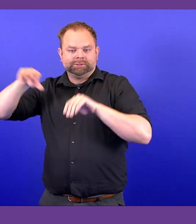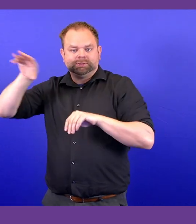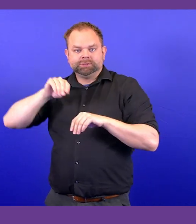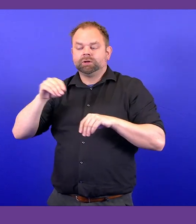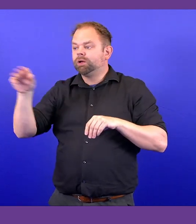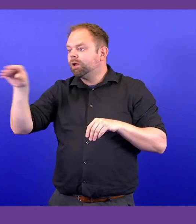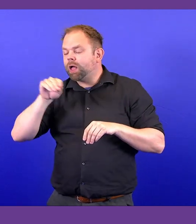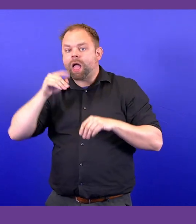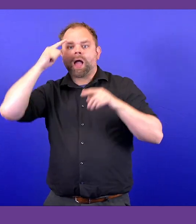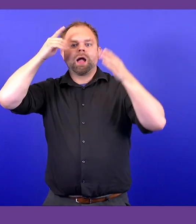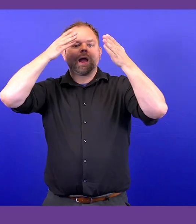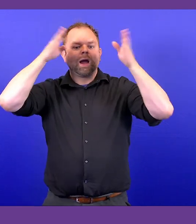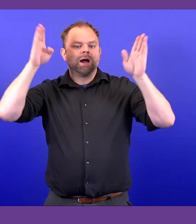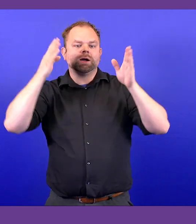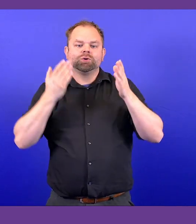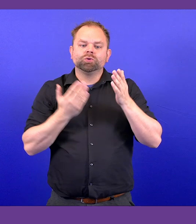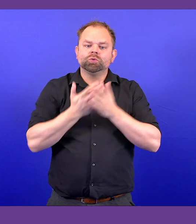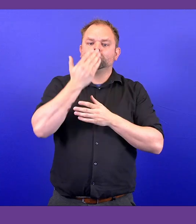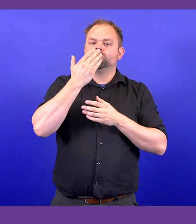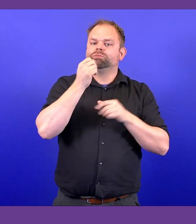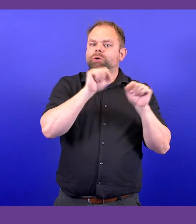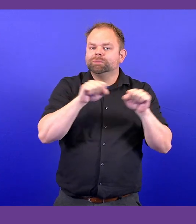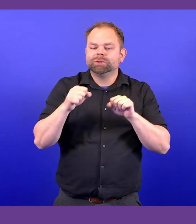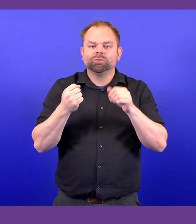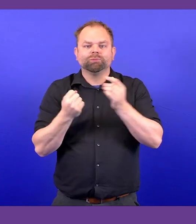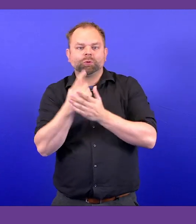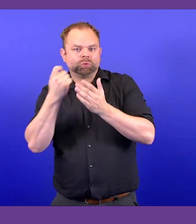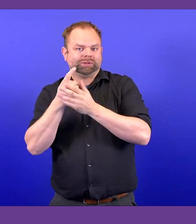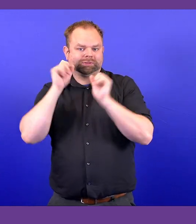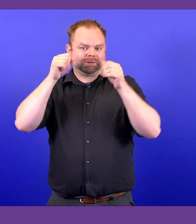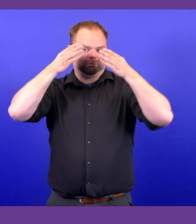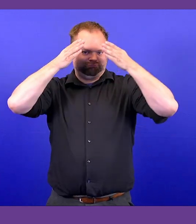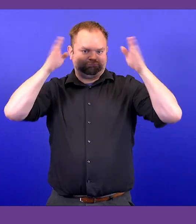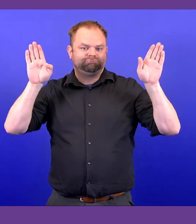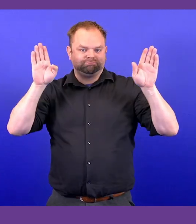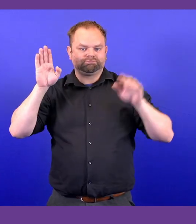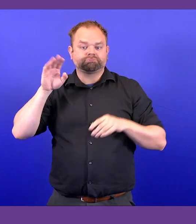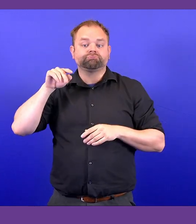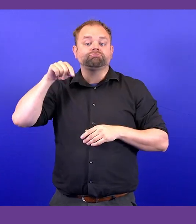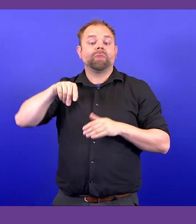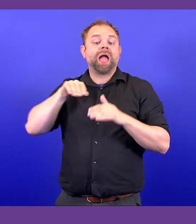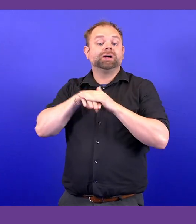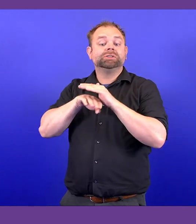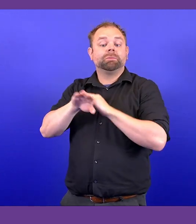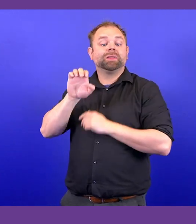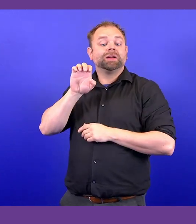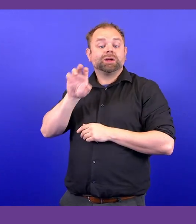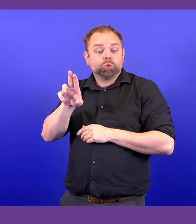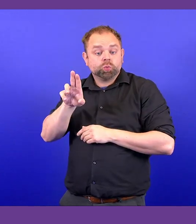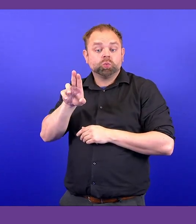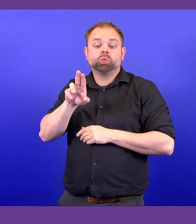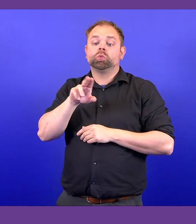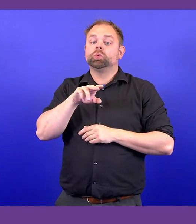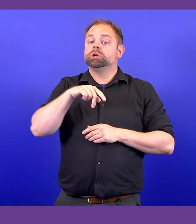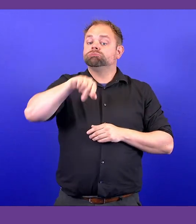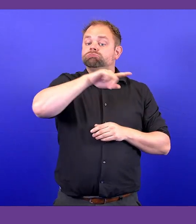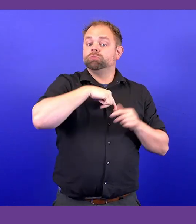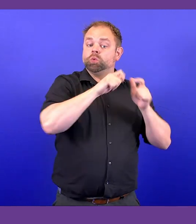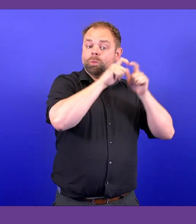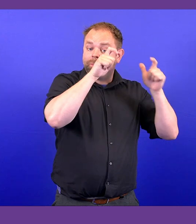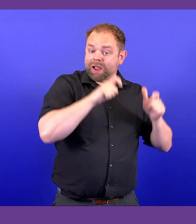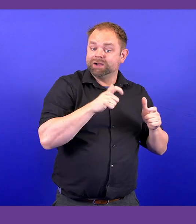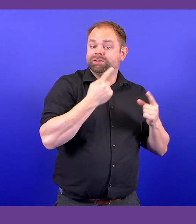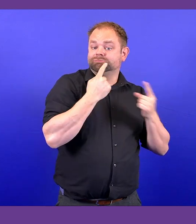be taken as good examples. And yes, we also work with other organizations like like UIC.